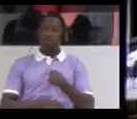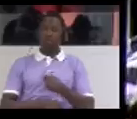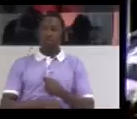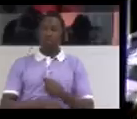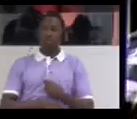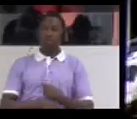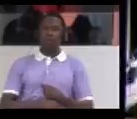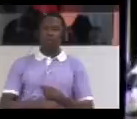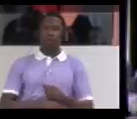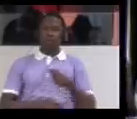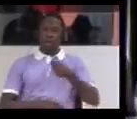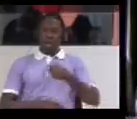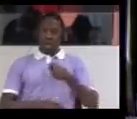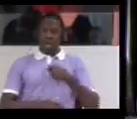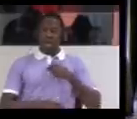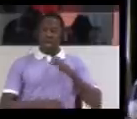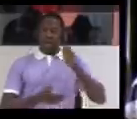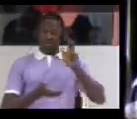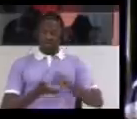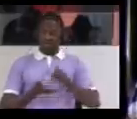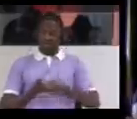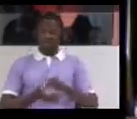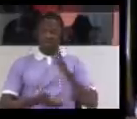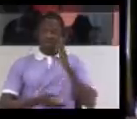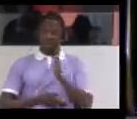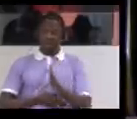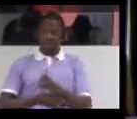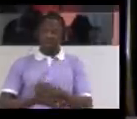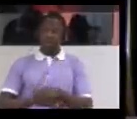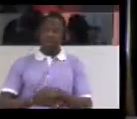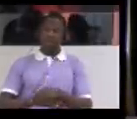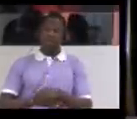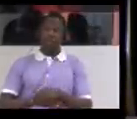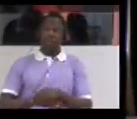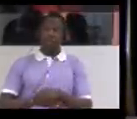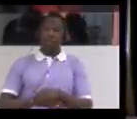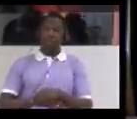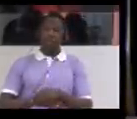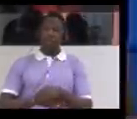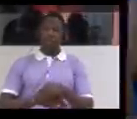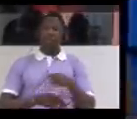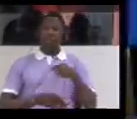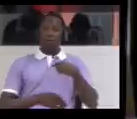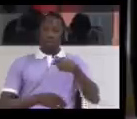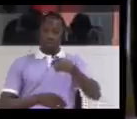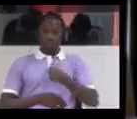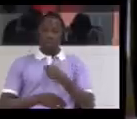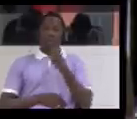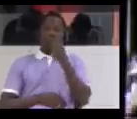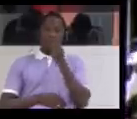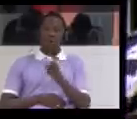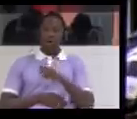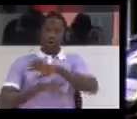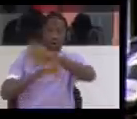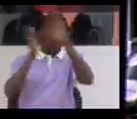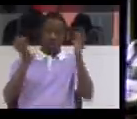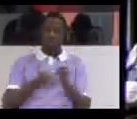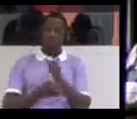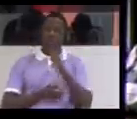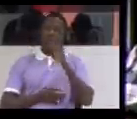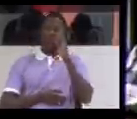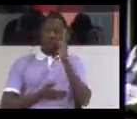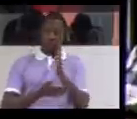I affirm that. I affirm that. I will tell the whole truth. I will